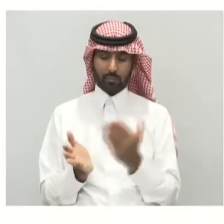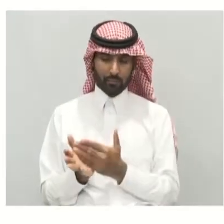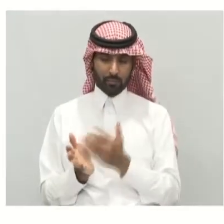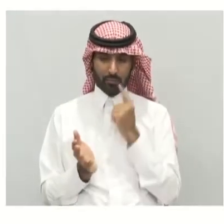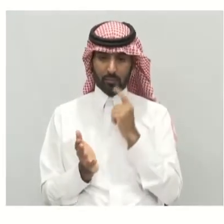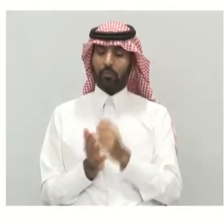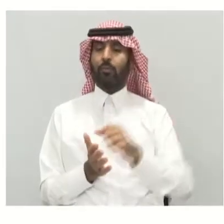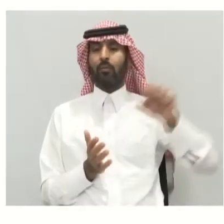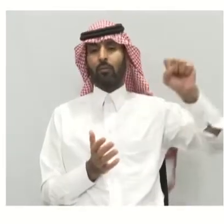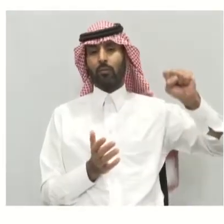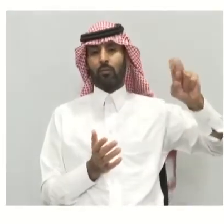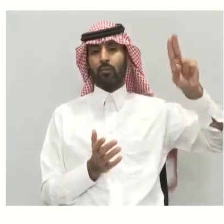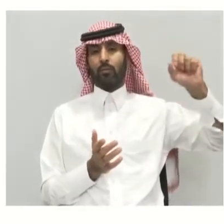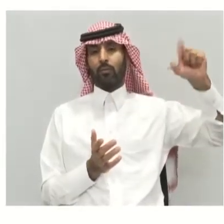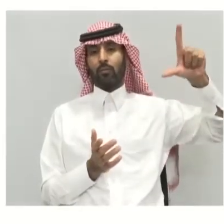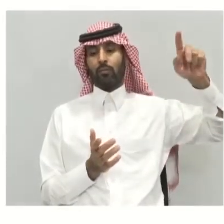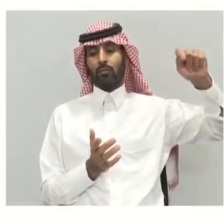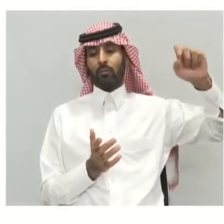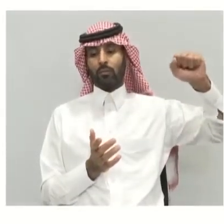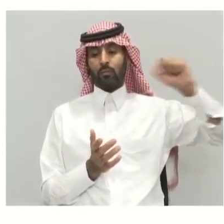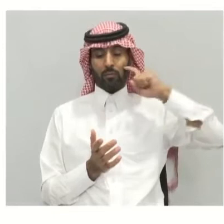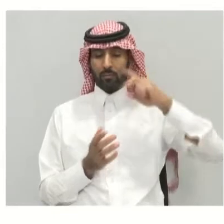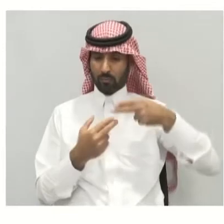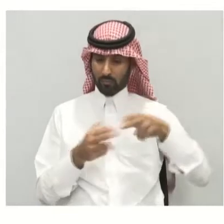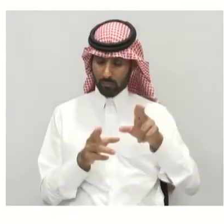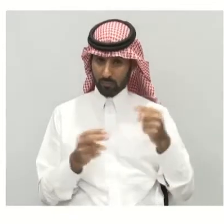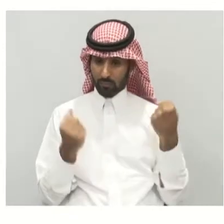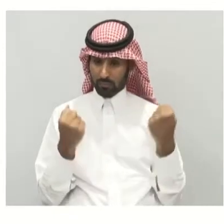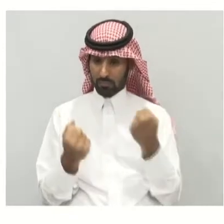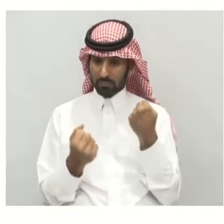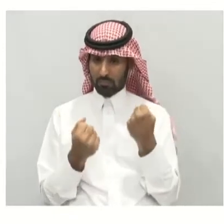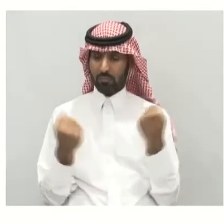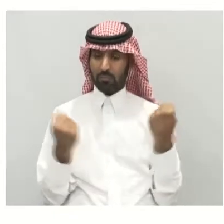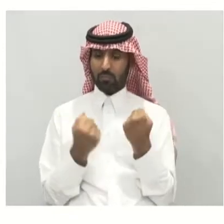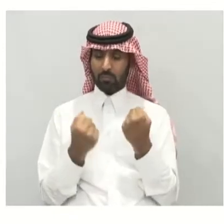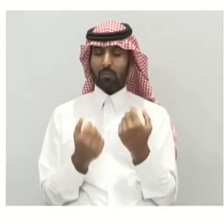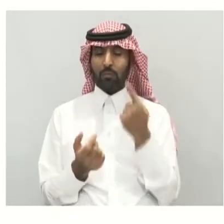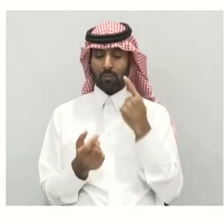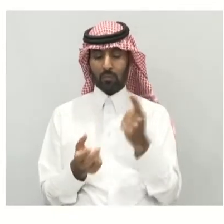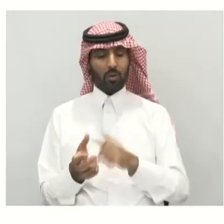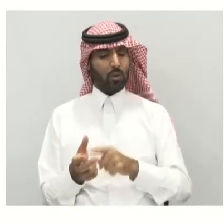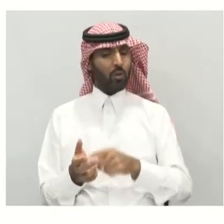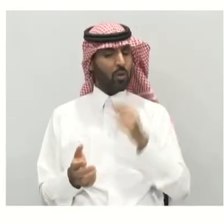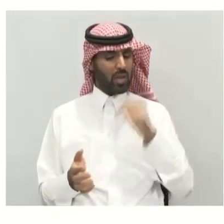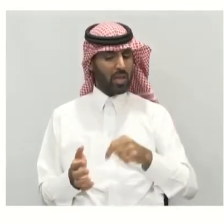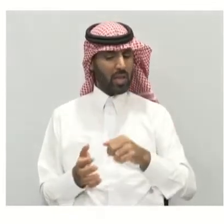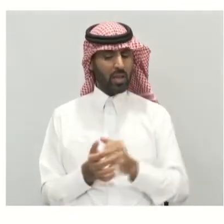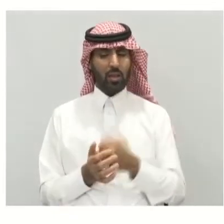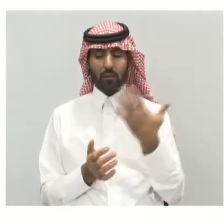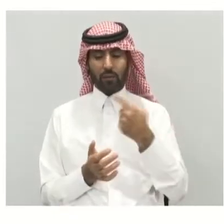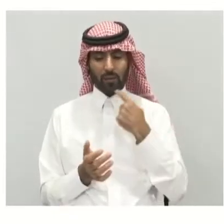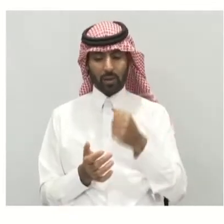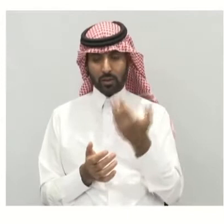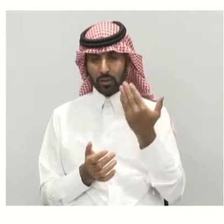have Sultan started to exercise on September 5th. Today is December 5th. This is the